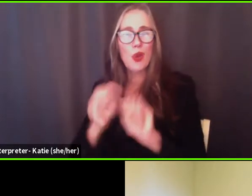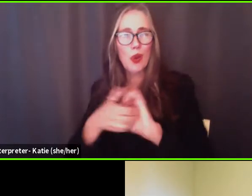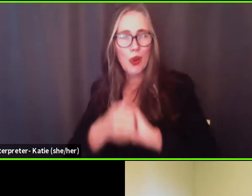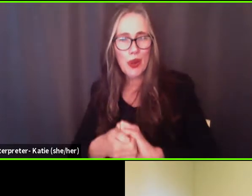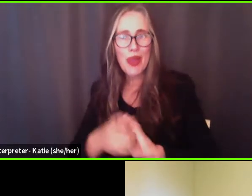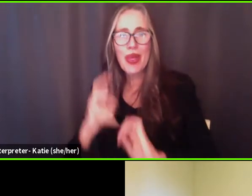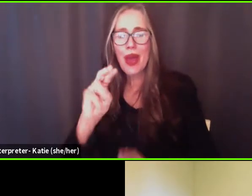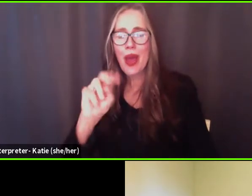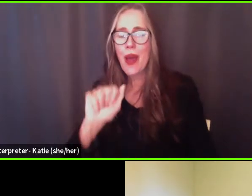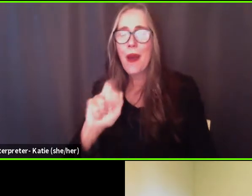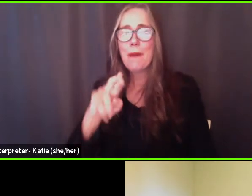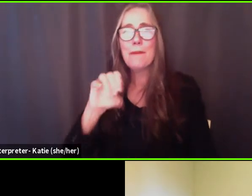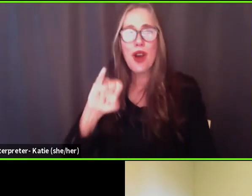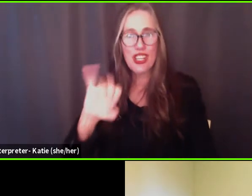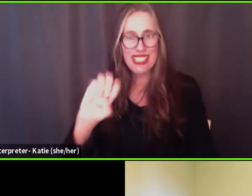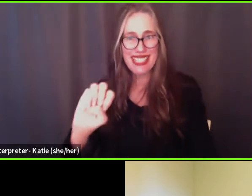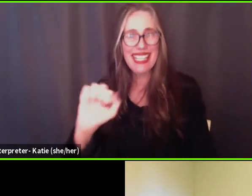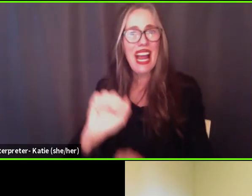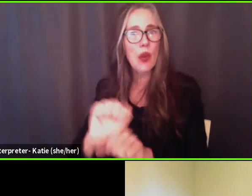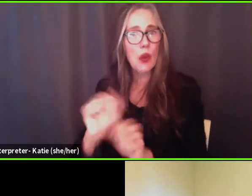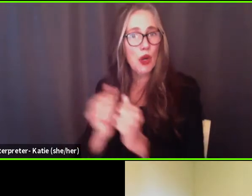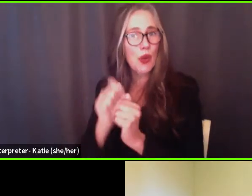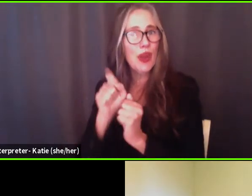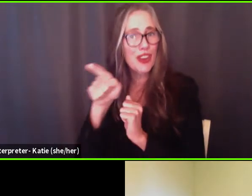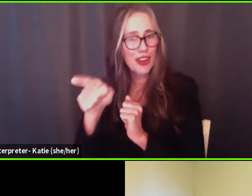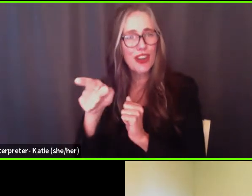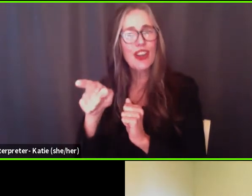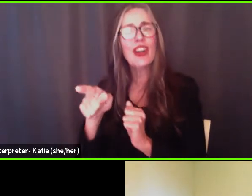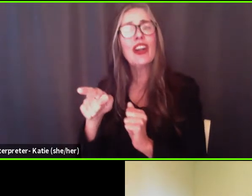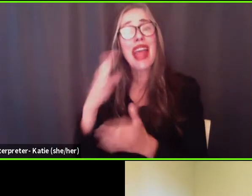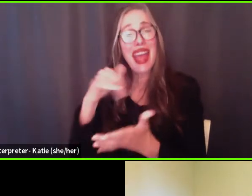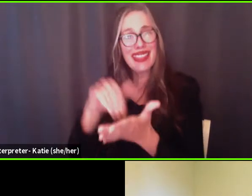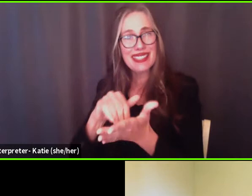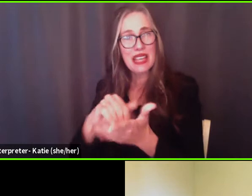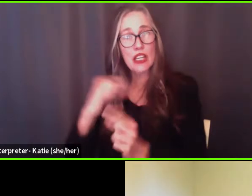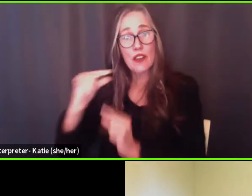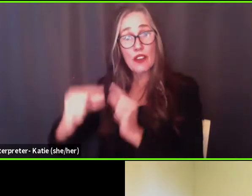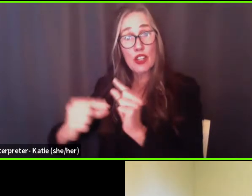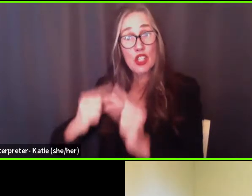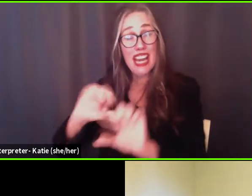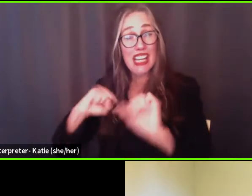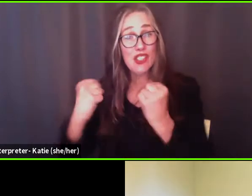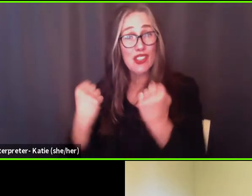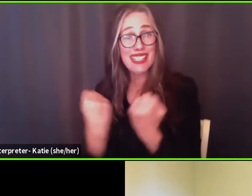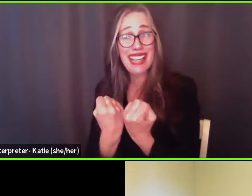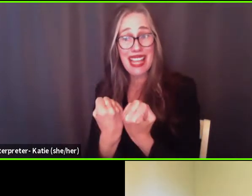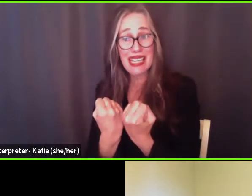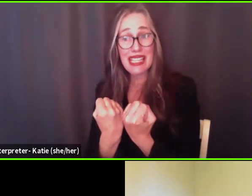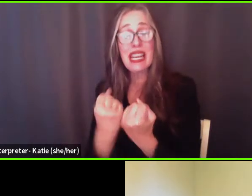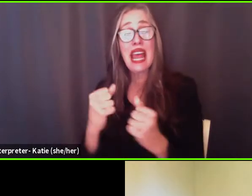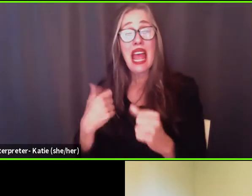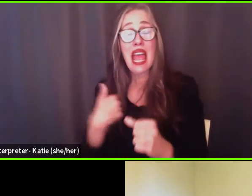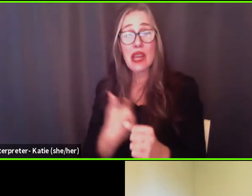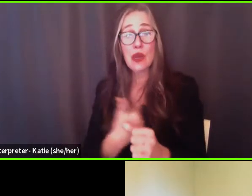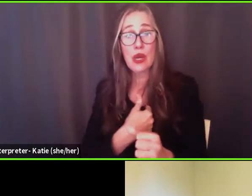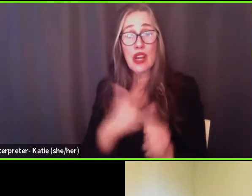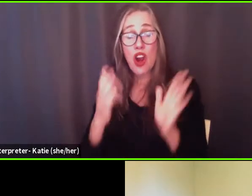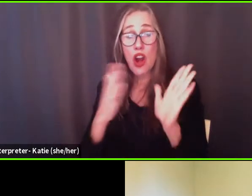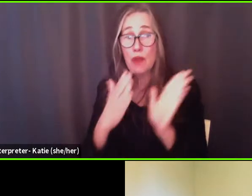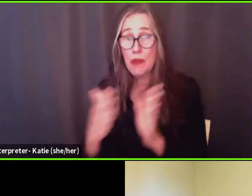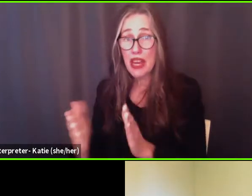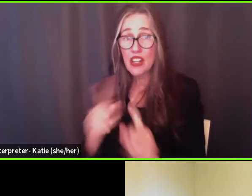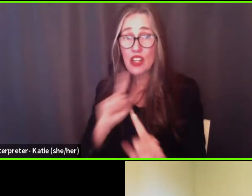for several years in her capacity of the executive director at the center for genetics and society and continue to work with her on these conversations